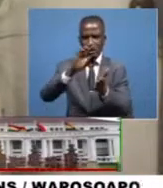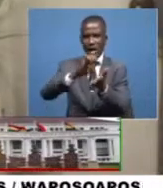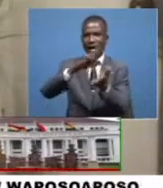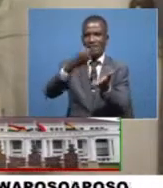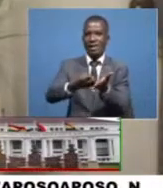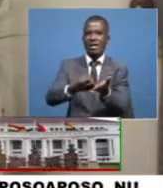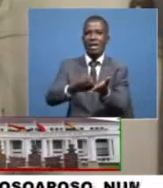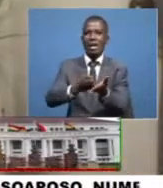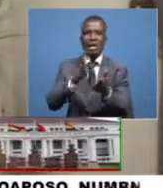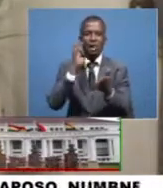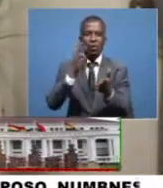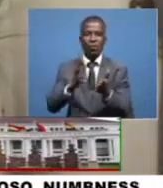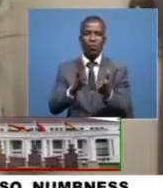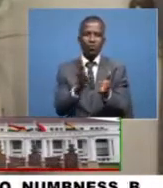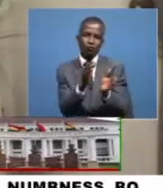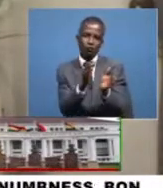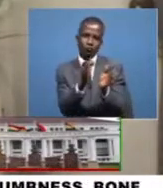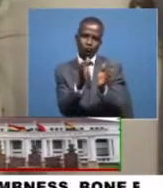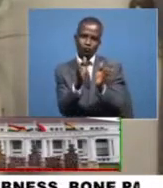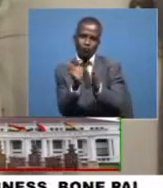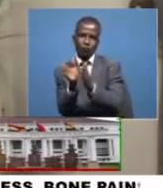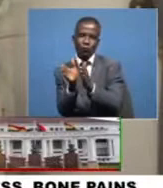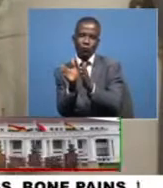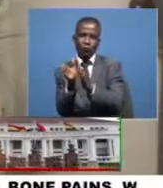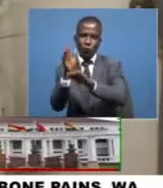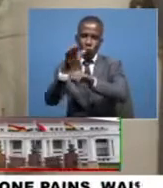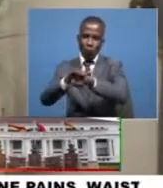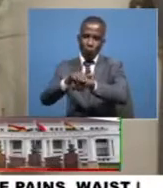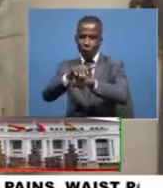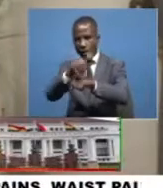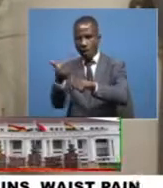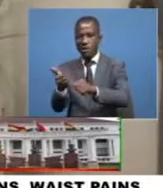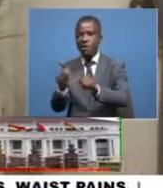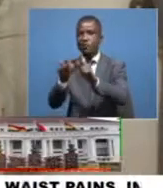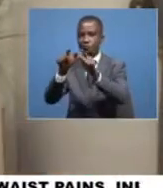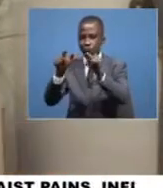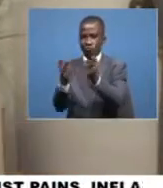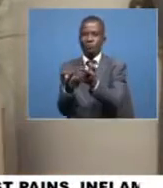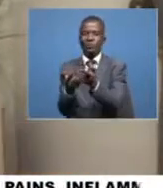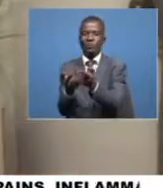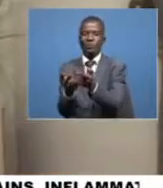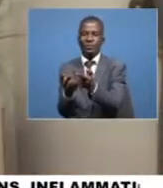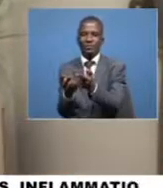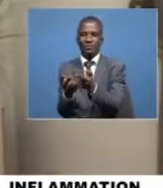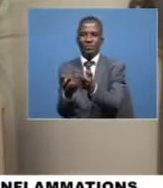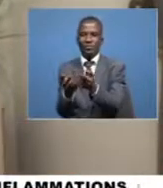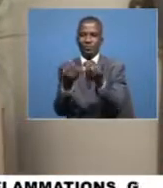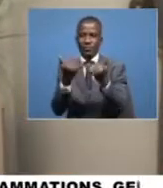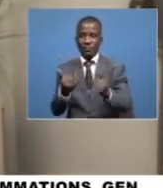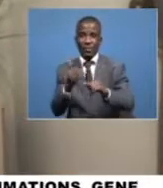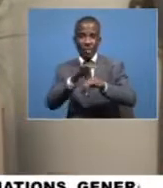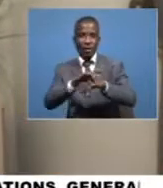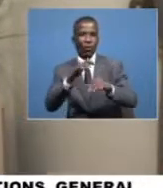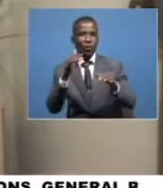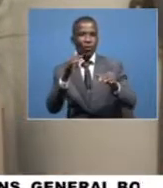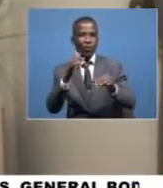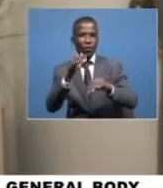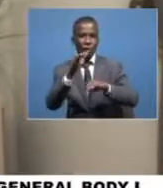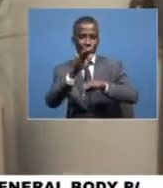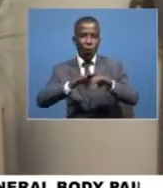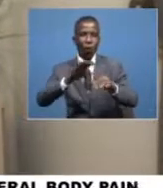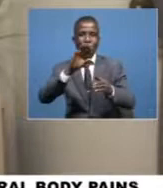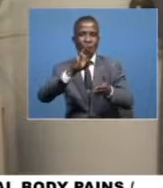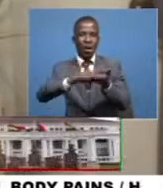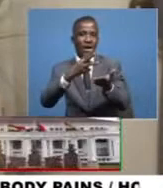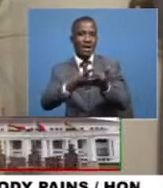may shift or can shift to the other party or the defendant in that particular suit, then to also call evidence.